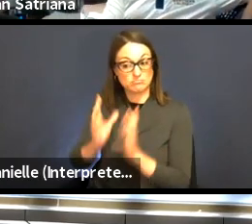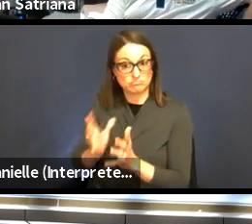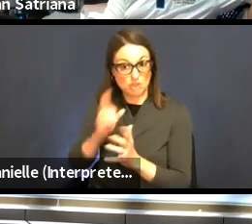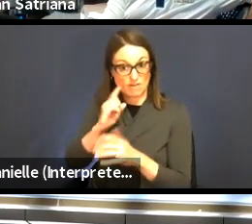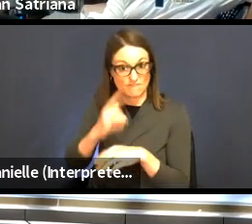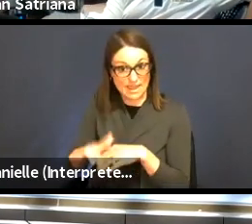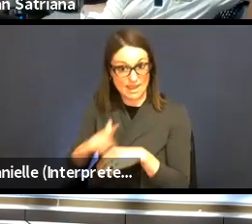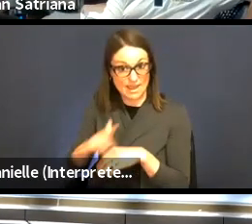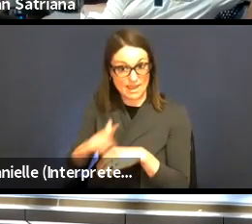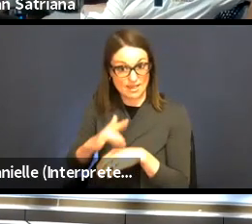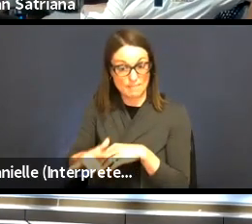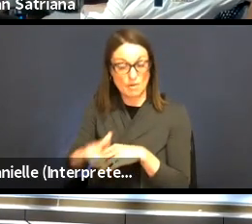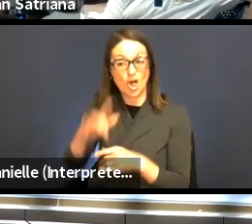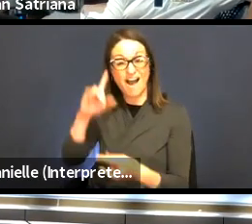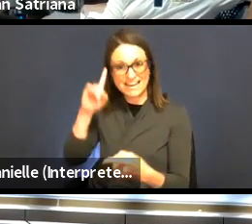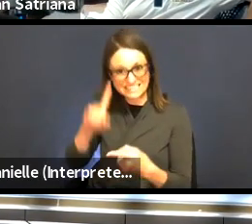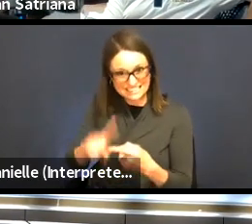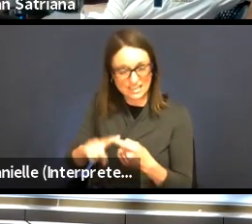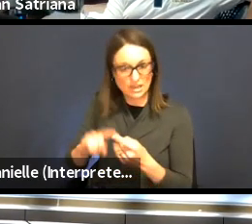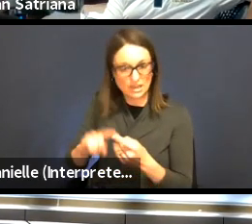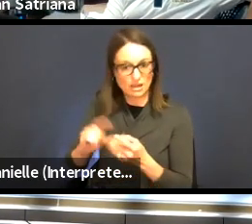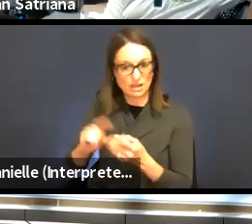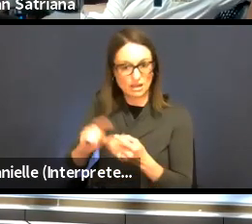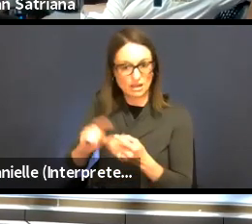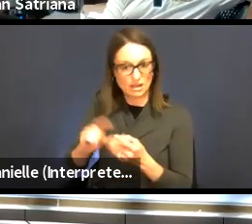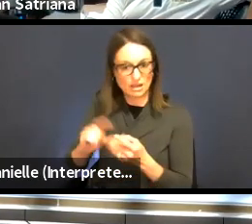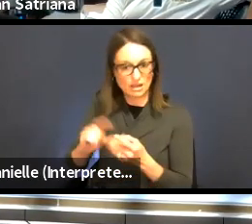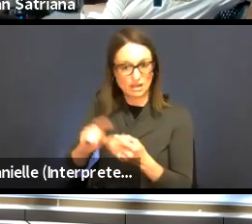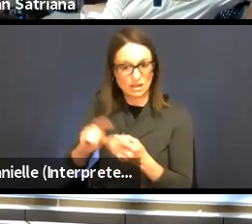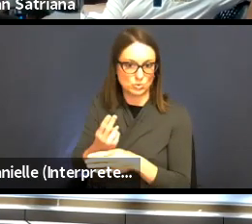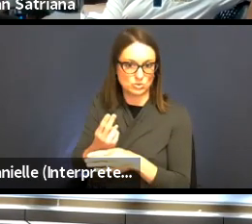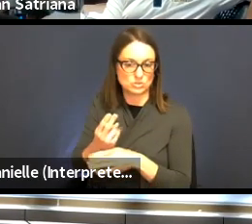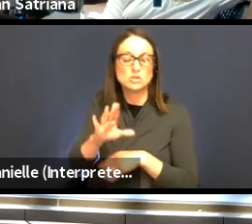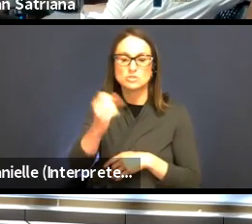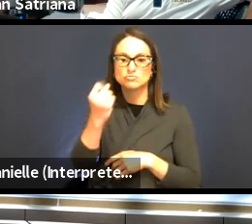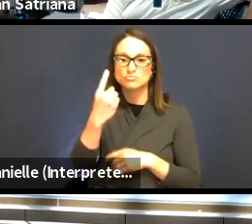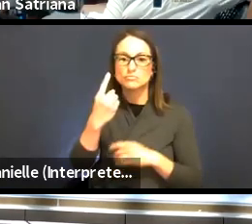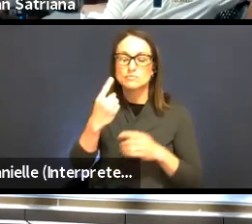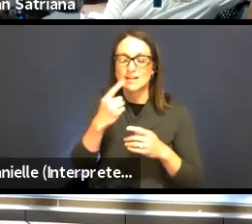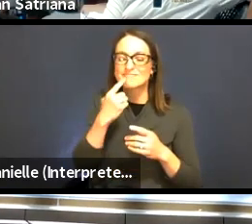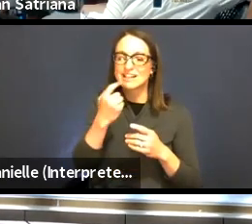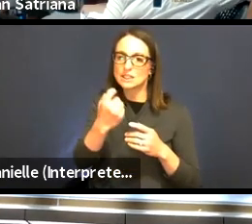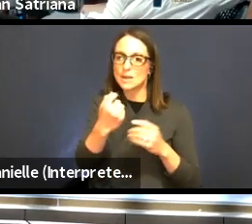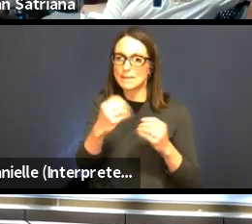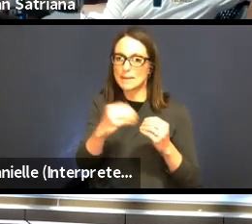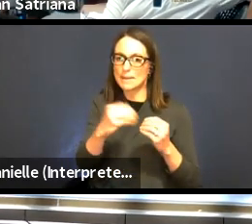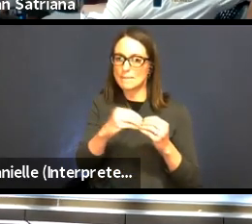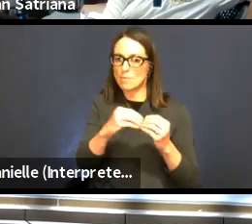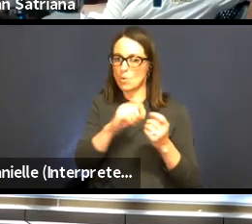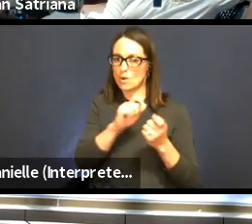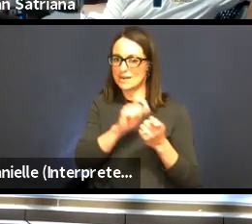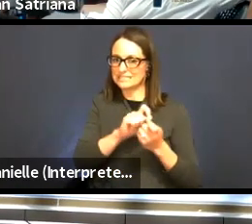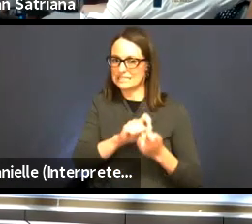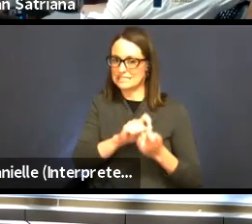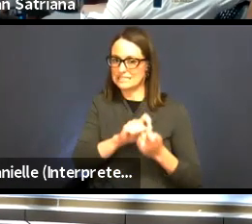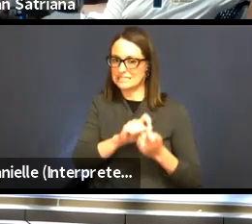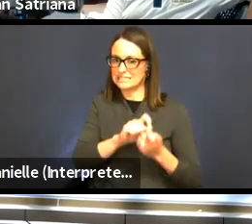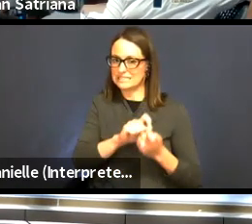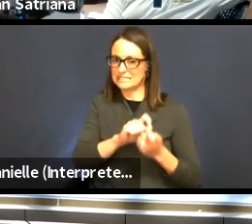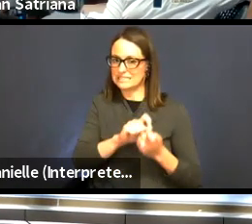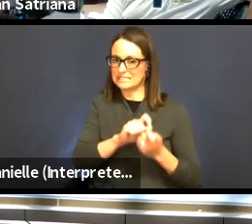fully used. So I can give you a bit more detail on that. For example, it includes